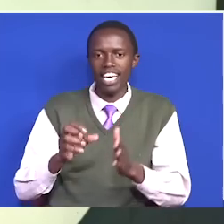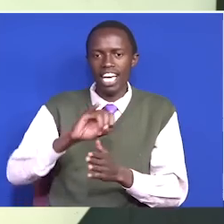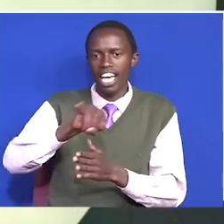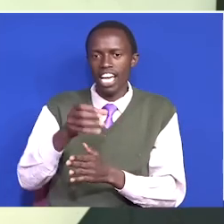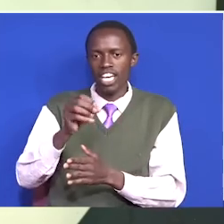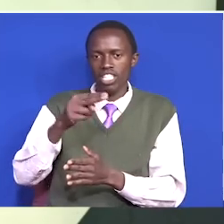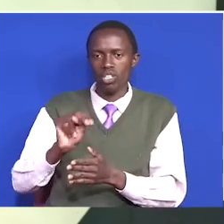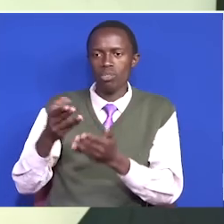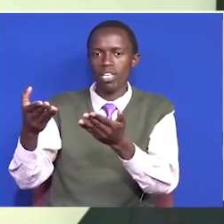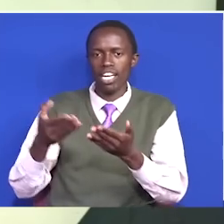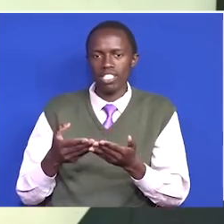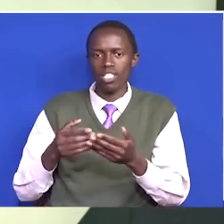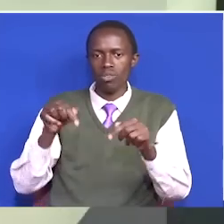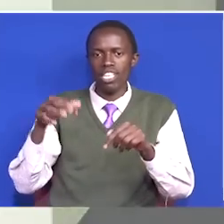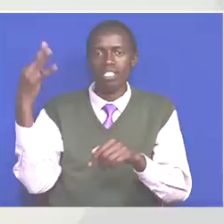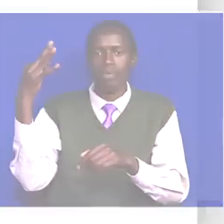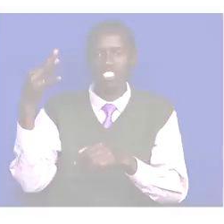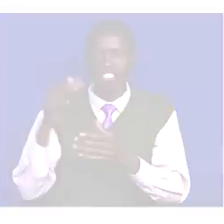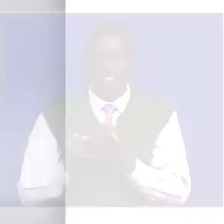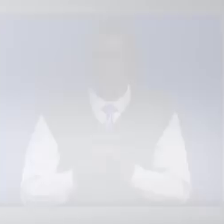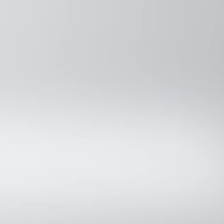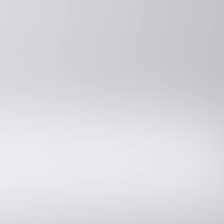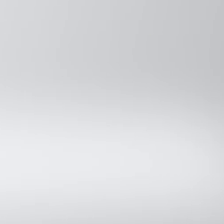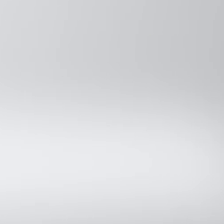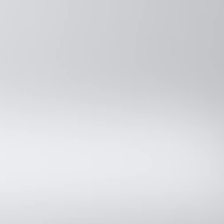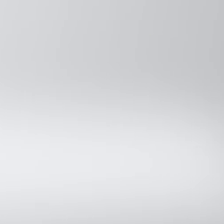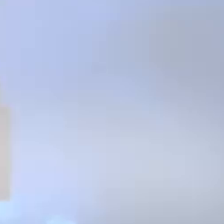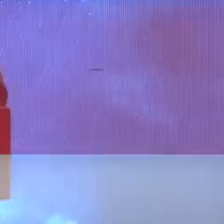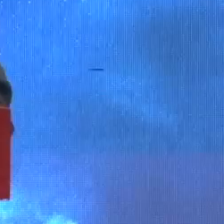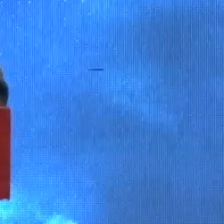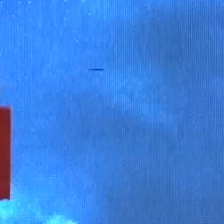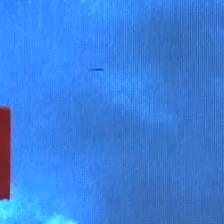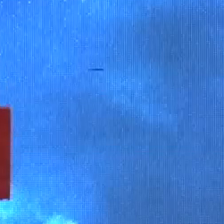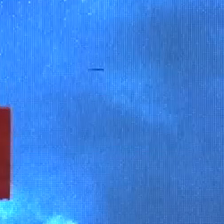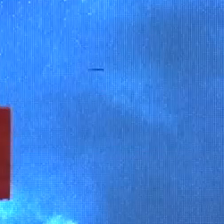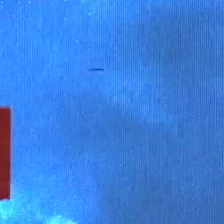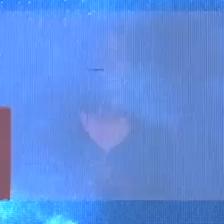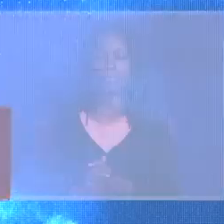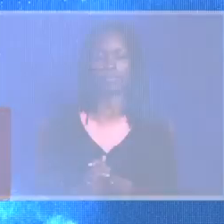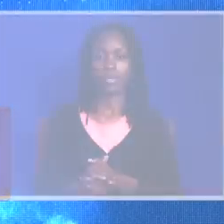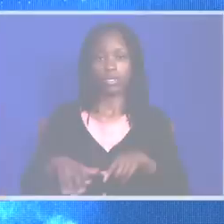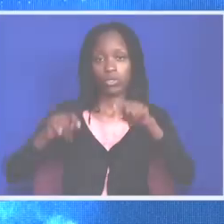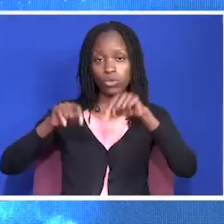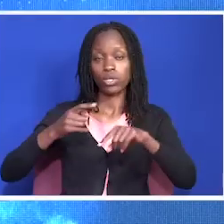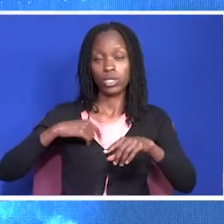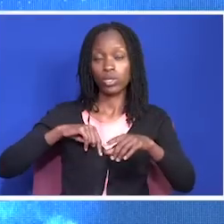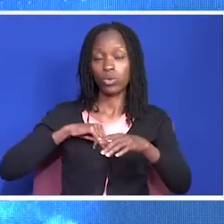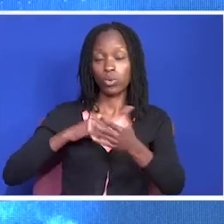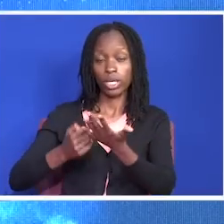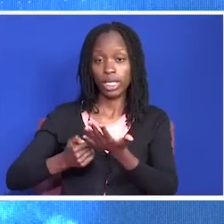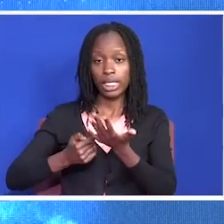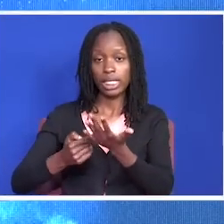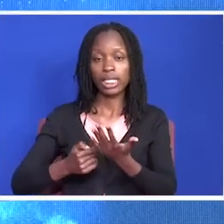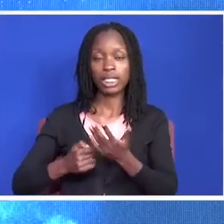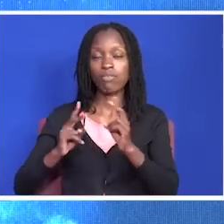John Nganga to bring us today's message. How are all of you? Today we are discussing